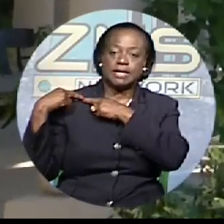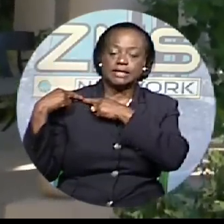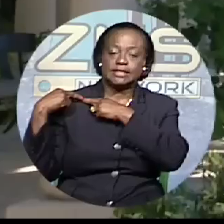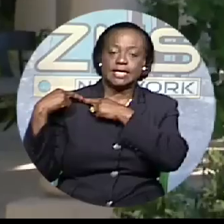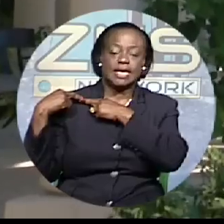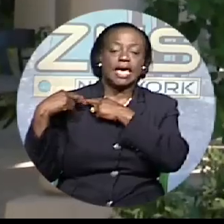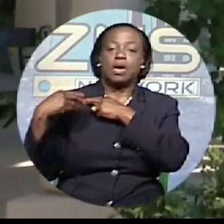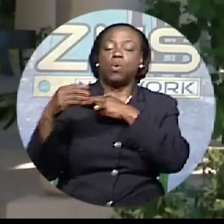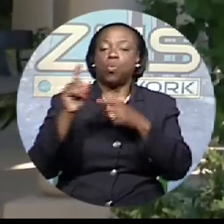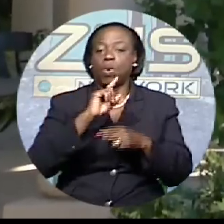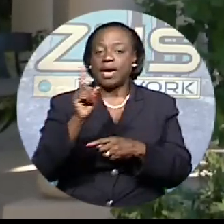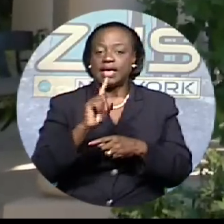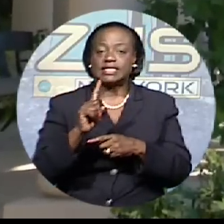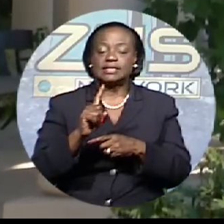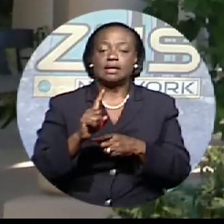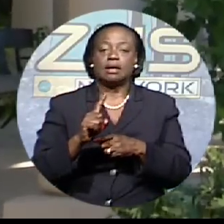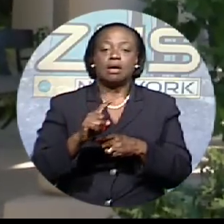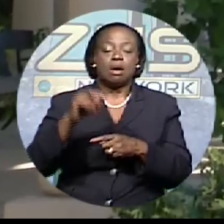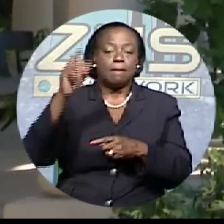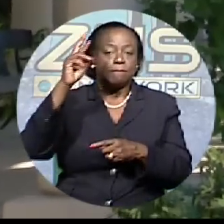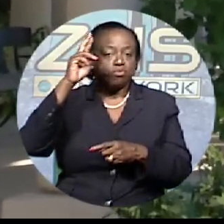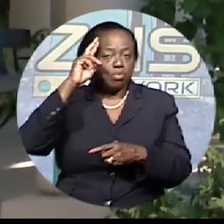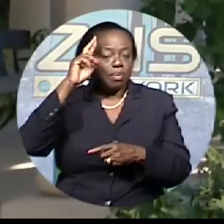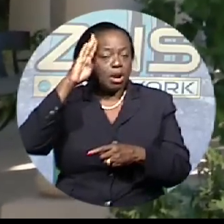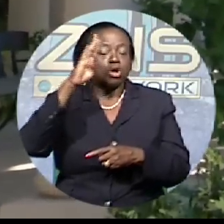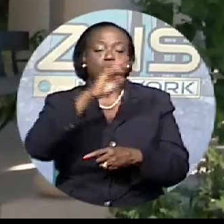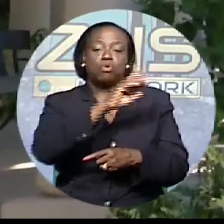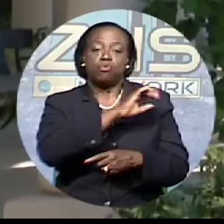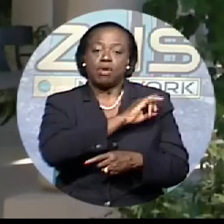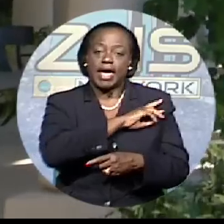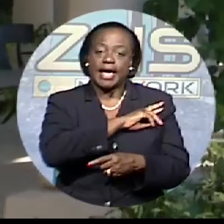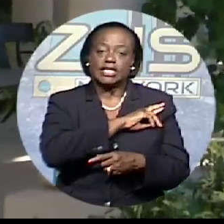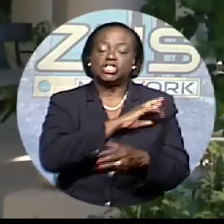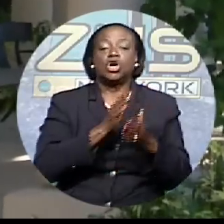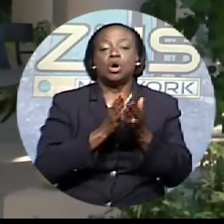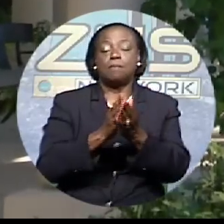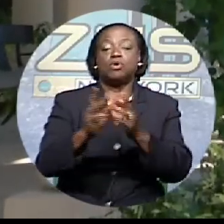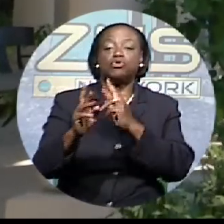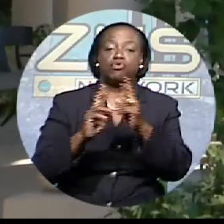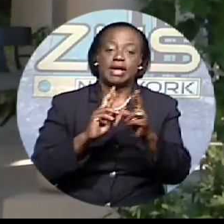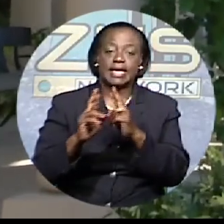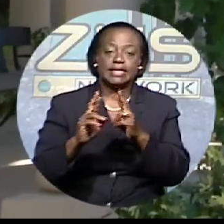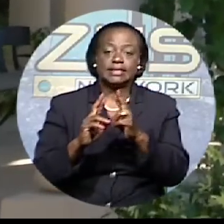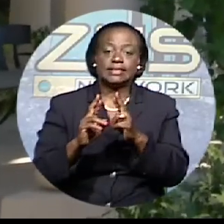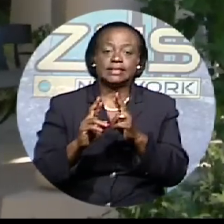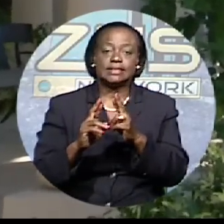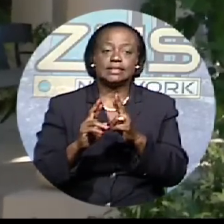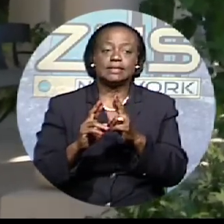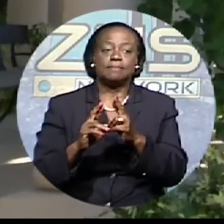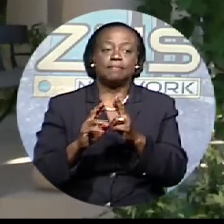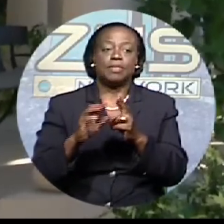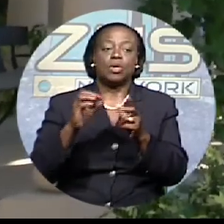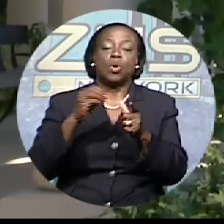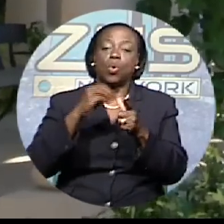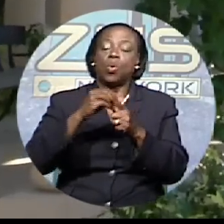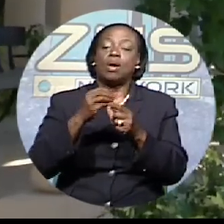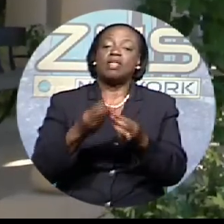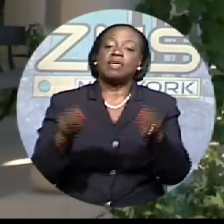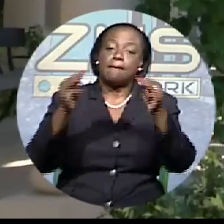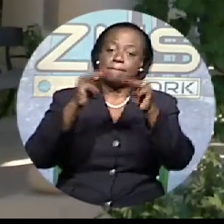Ridge Regatta, the Heritage Festival, we're main sponsors for that, the, you know, obviously the main